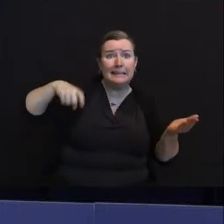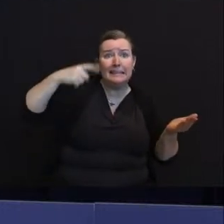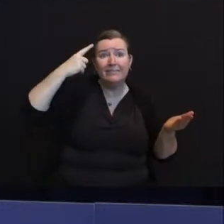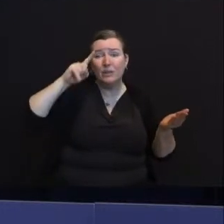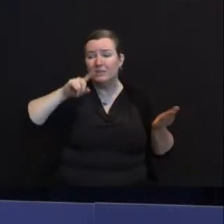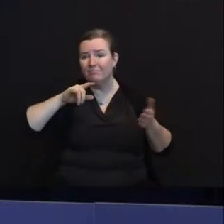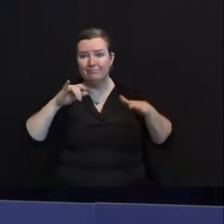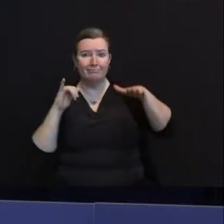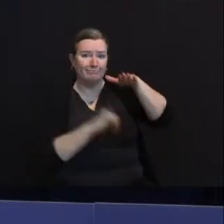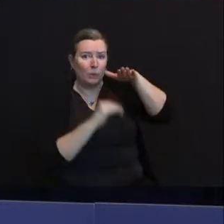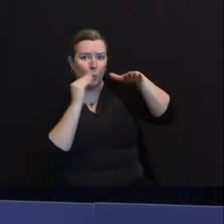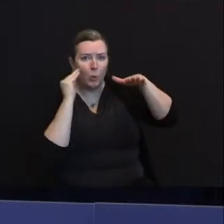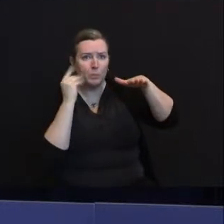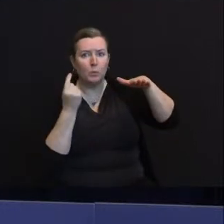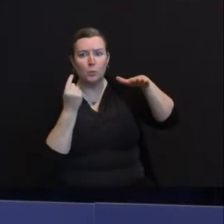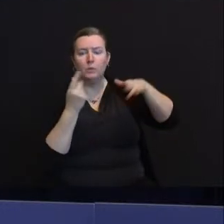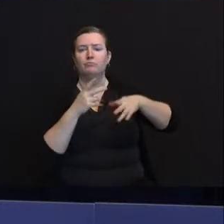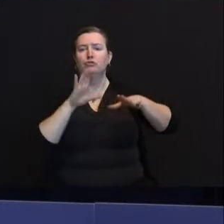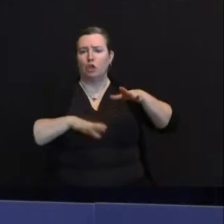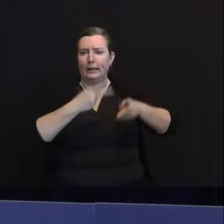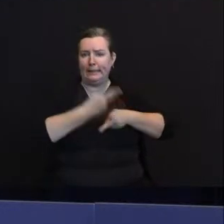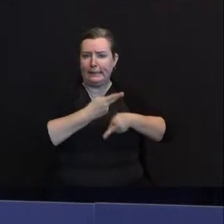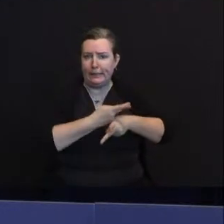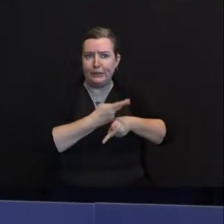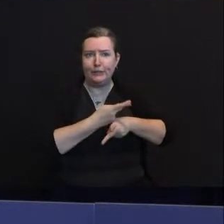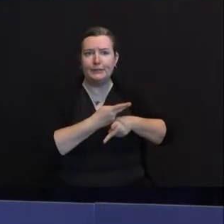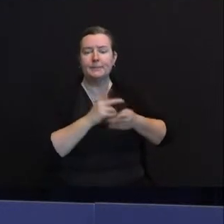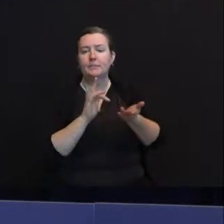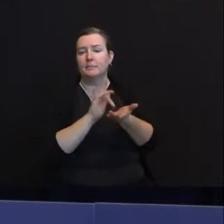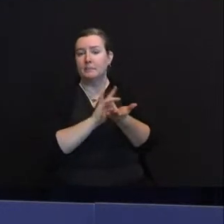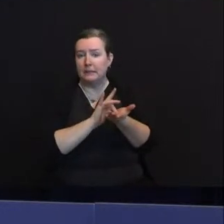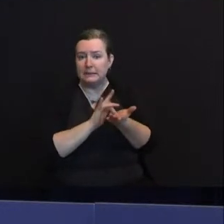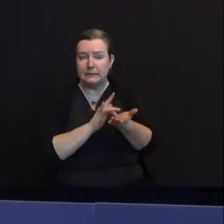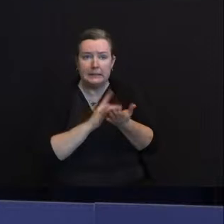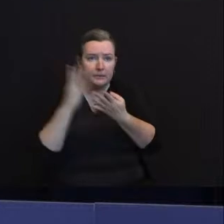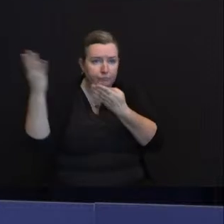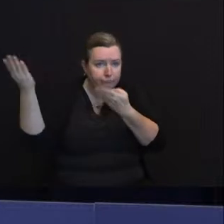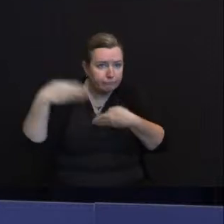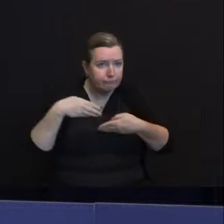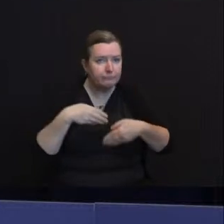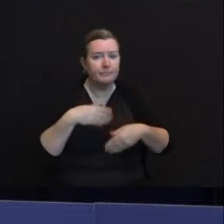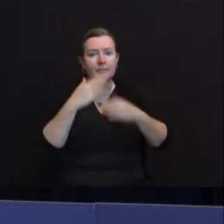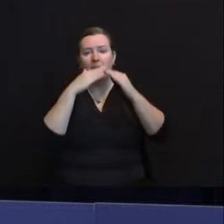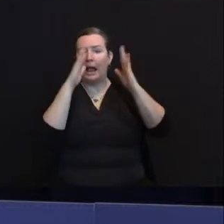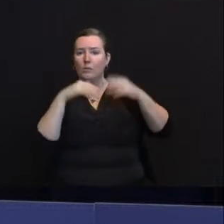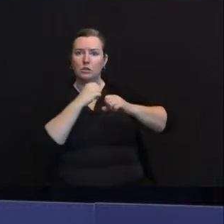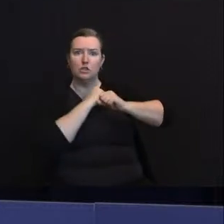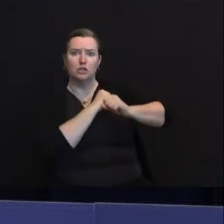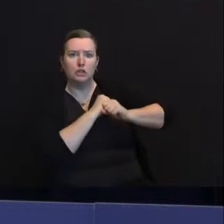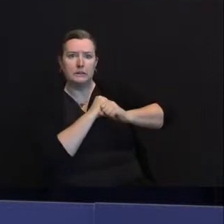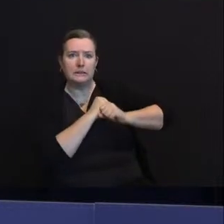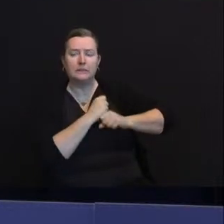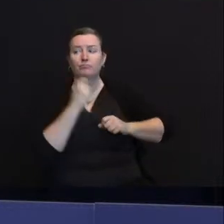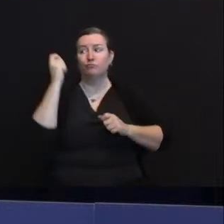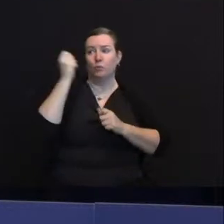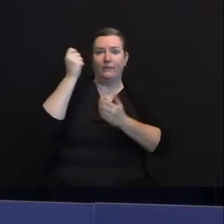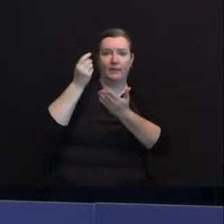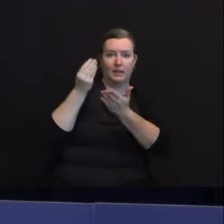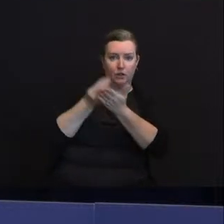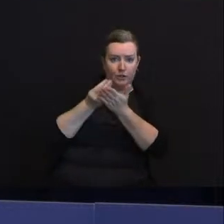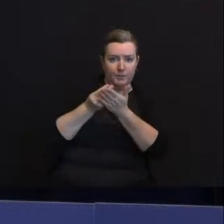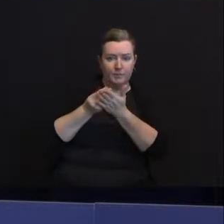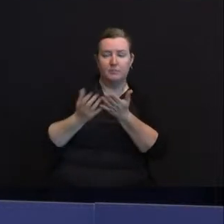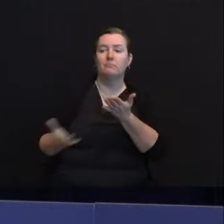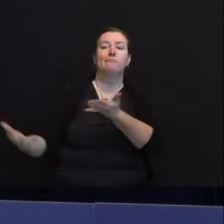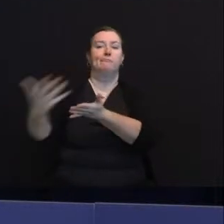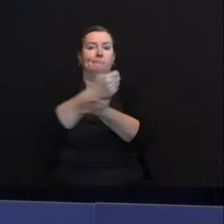care, prescription medication access, housing security, rental support, income assistance, health